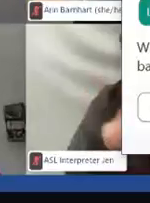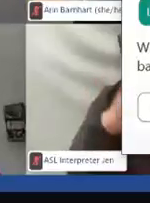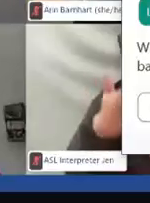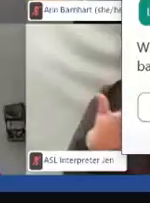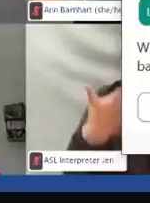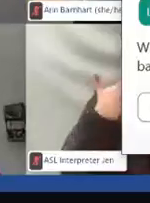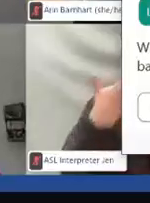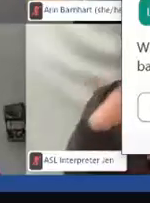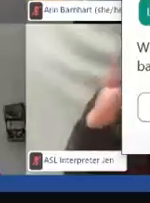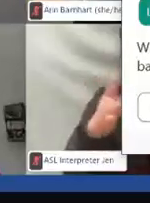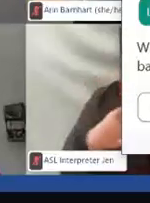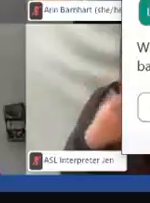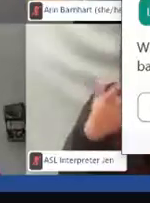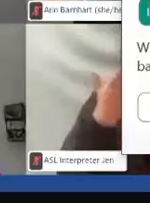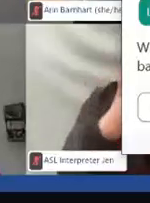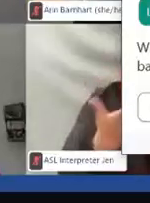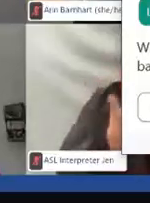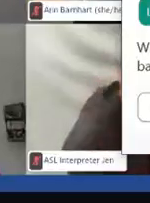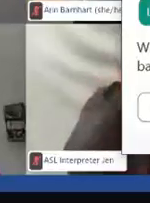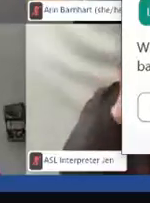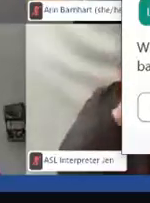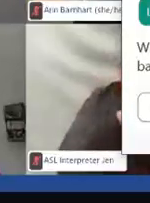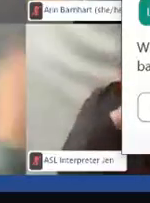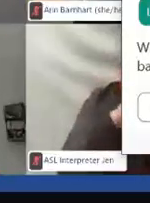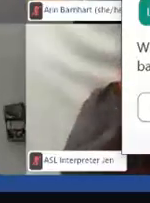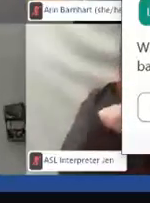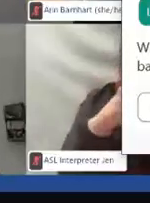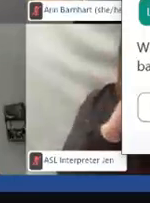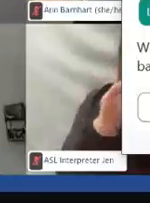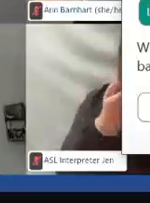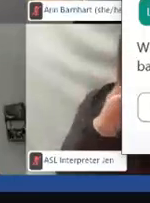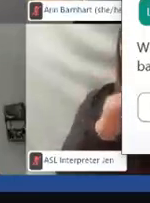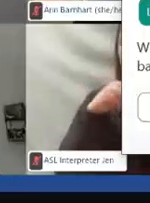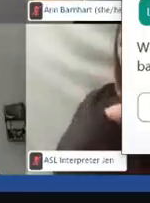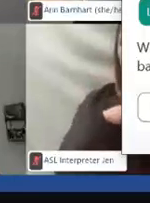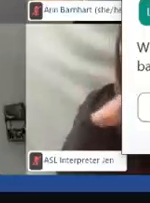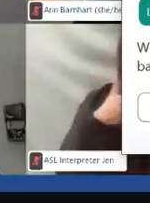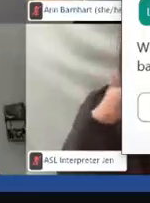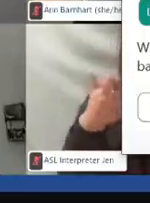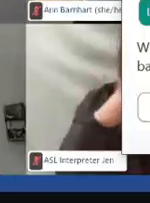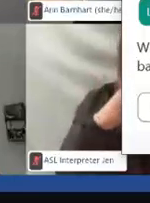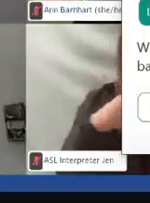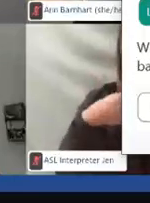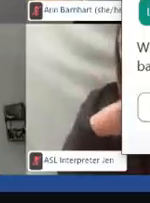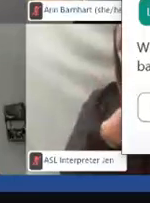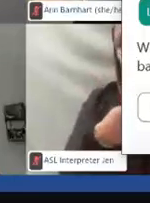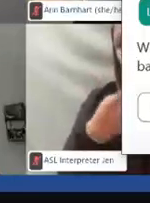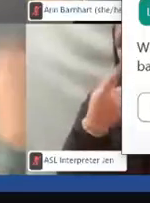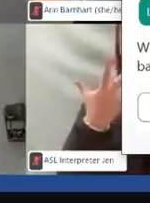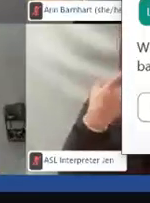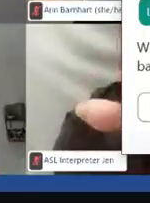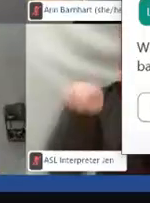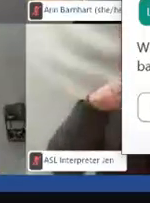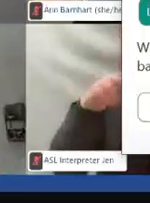it was a good option that a couple people have presented as a way to make these meetings a little bit more engaging and efficient. So want to run that